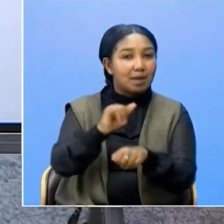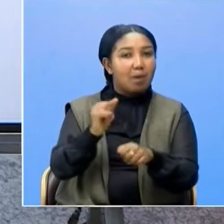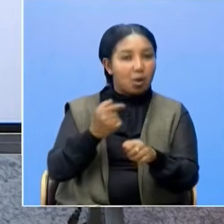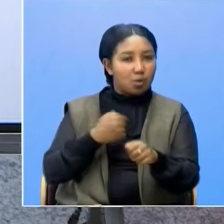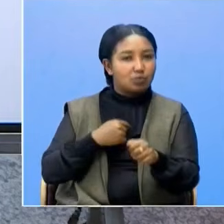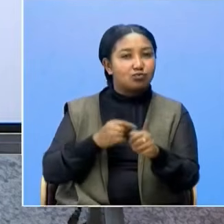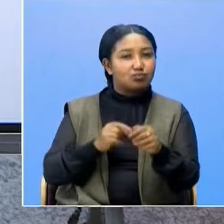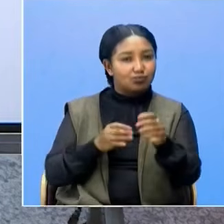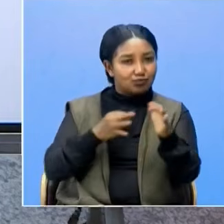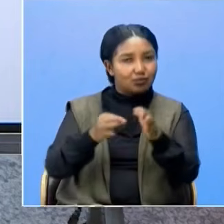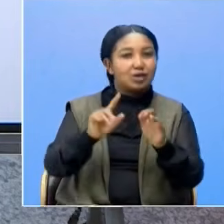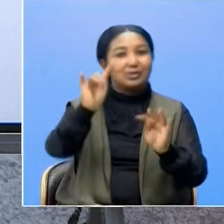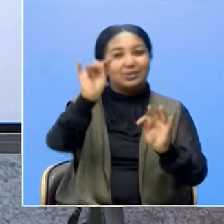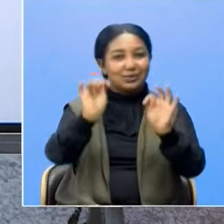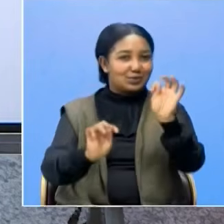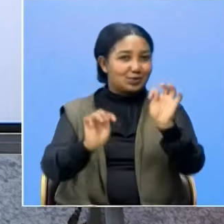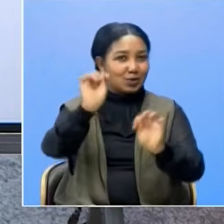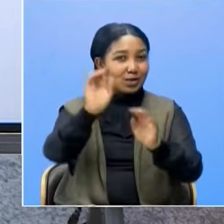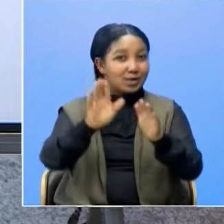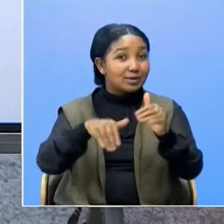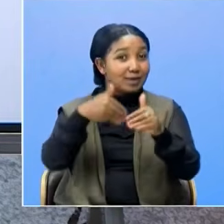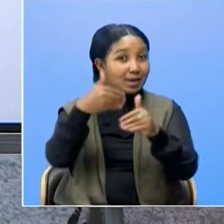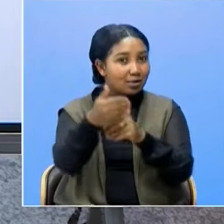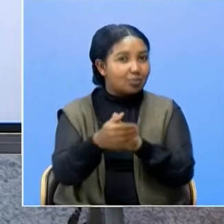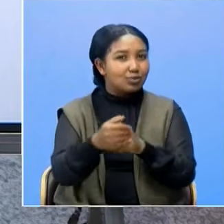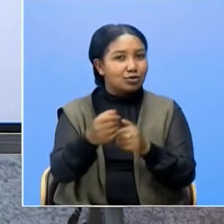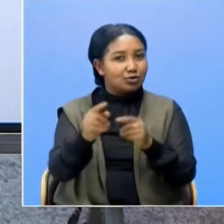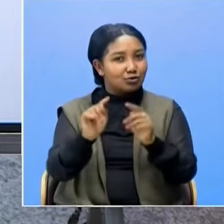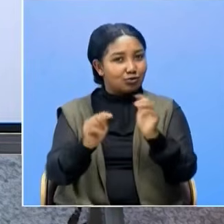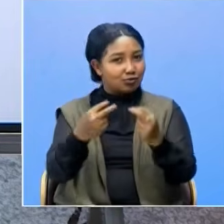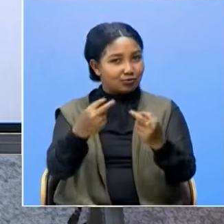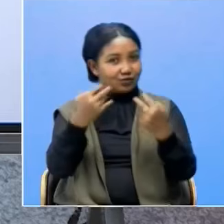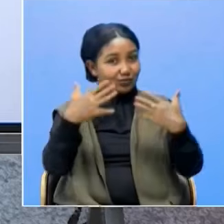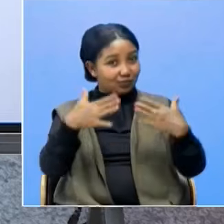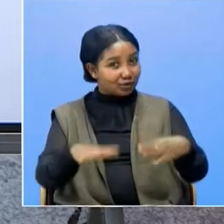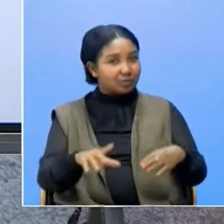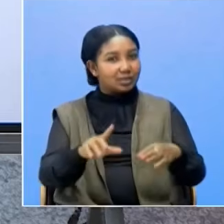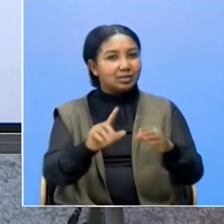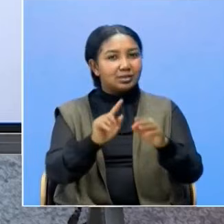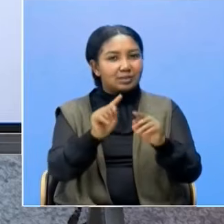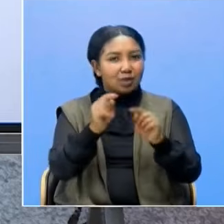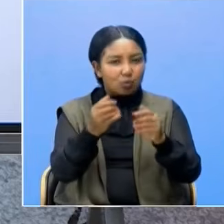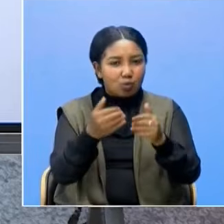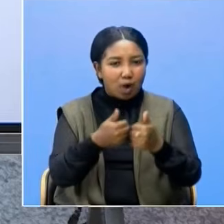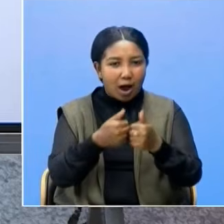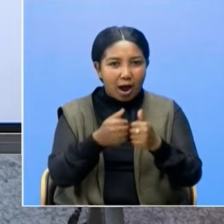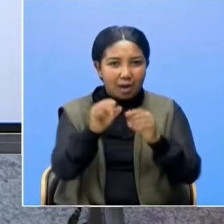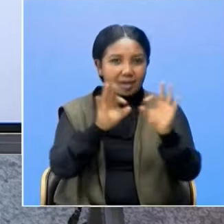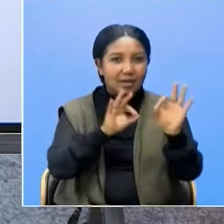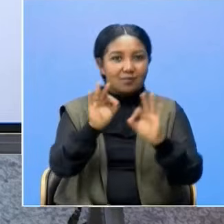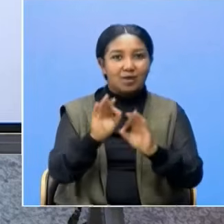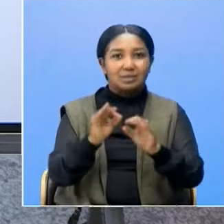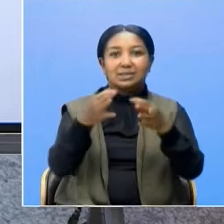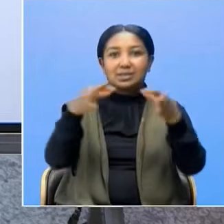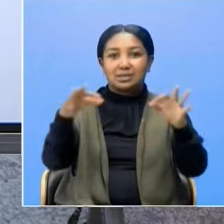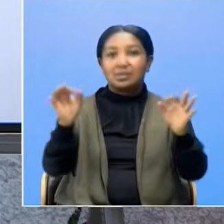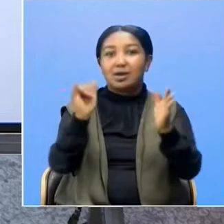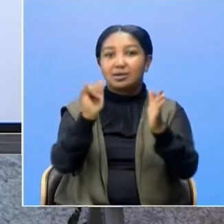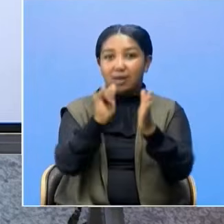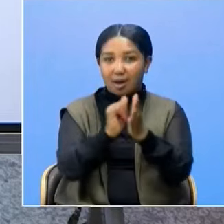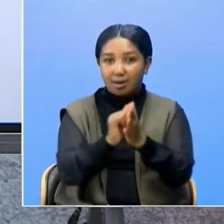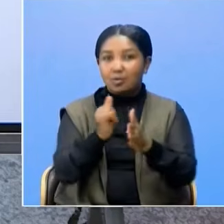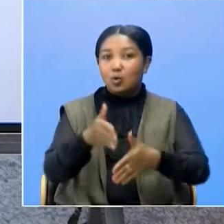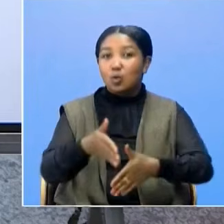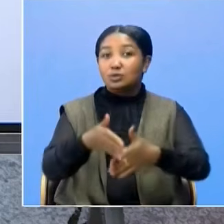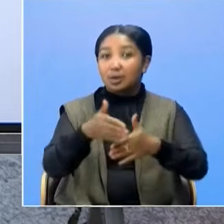a story. And then while you listen the story, try to identify those sentences that are